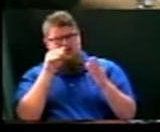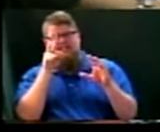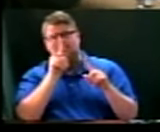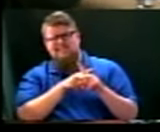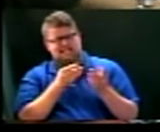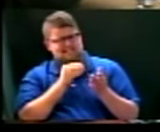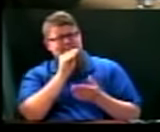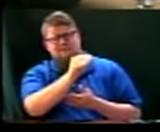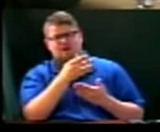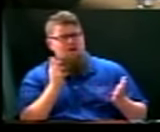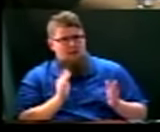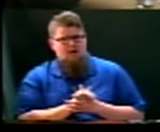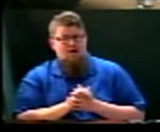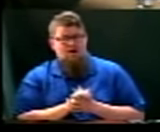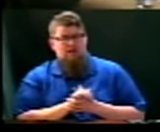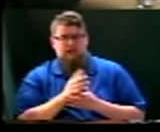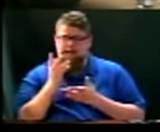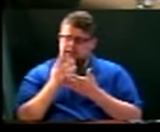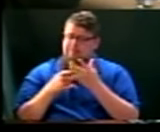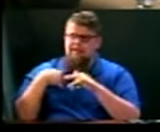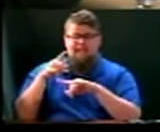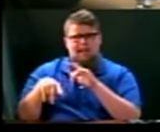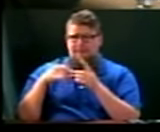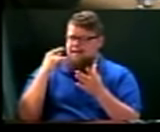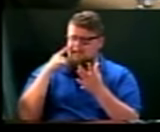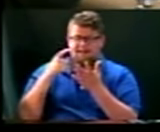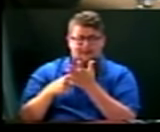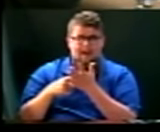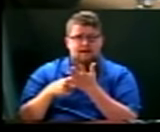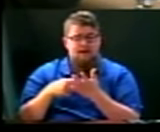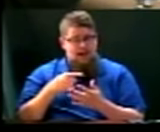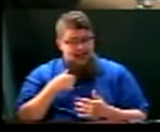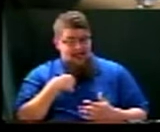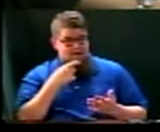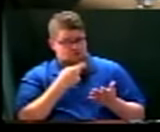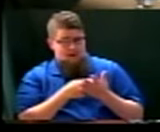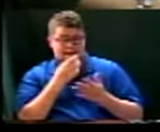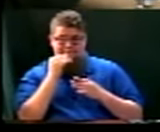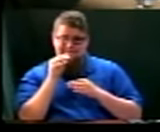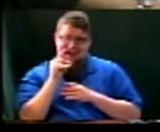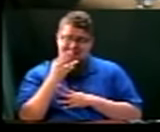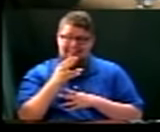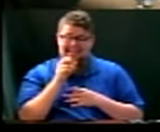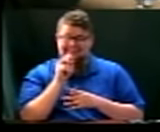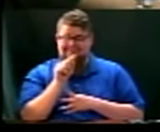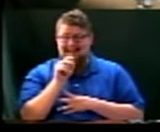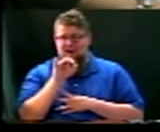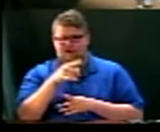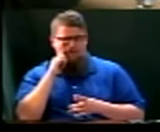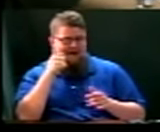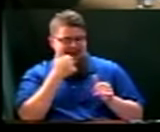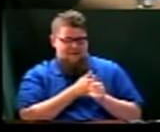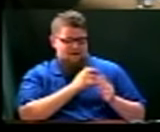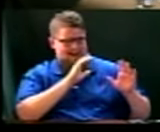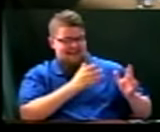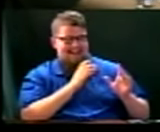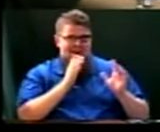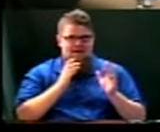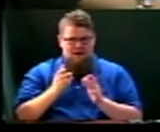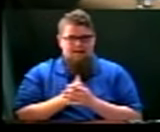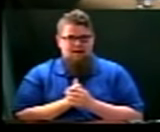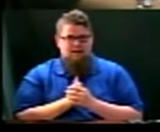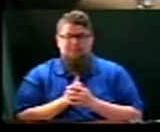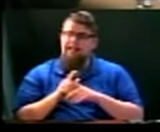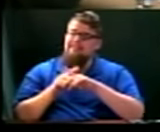Multiple math standards were identified. I identified one math standard for each area. A different standard